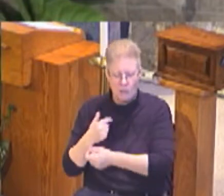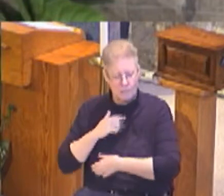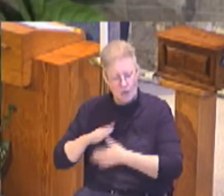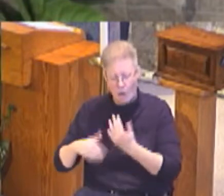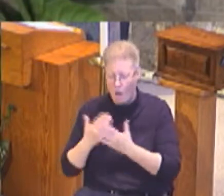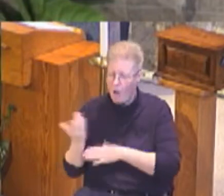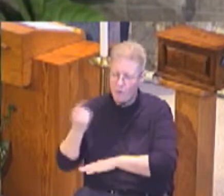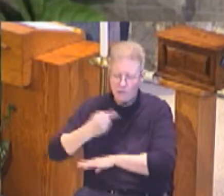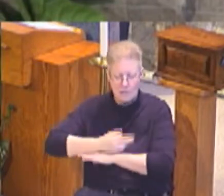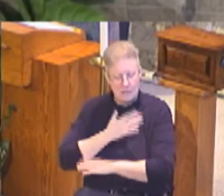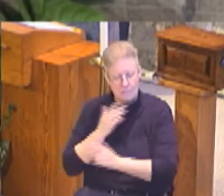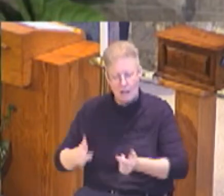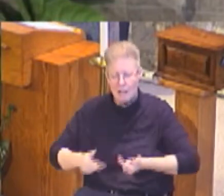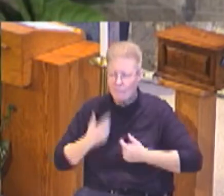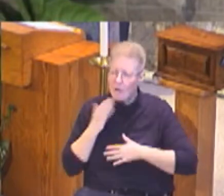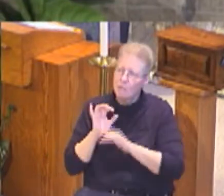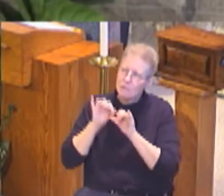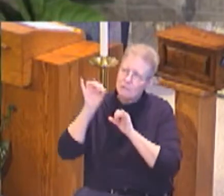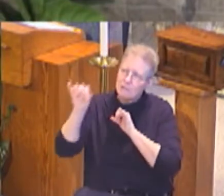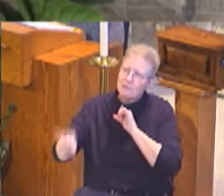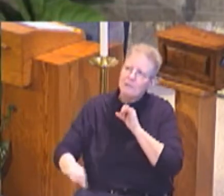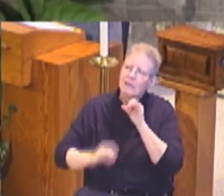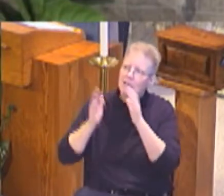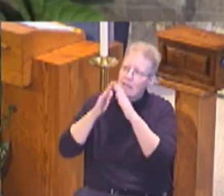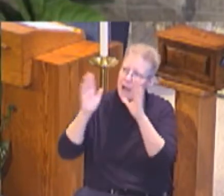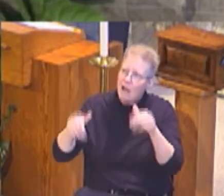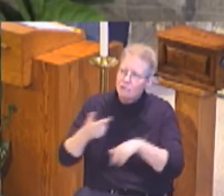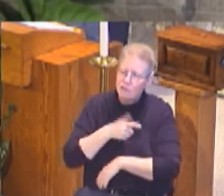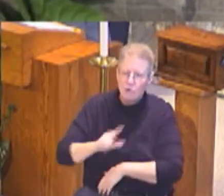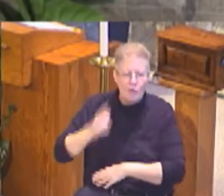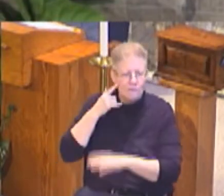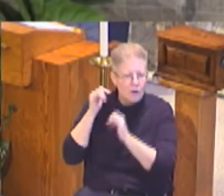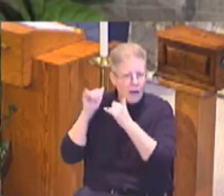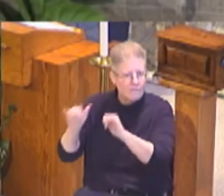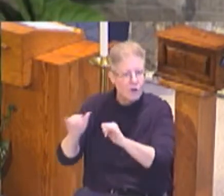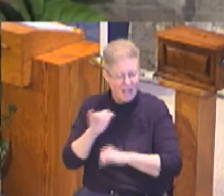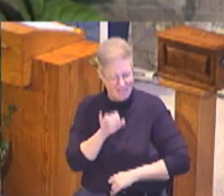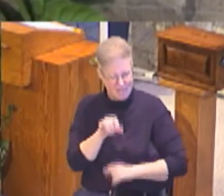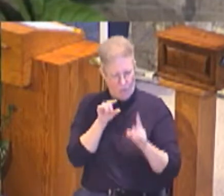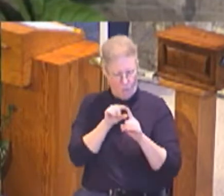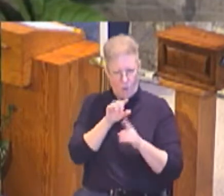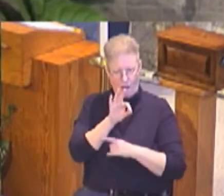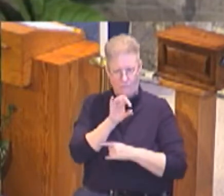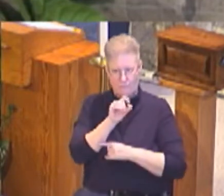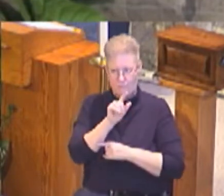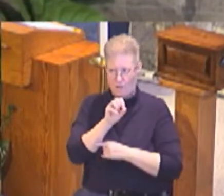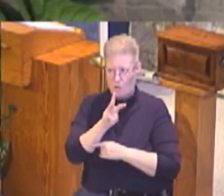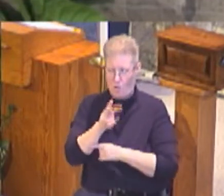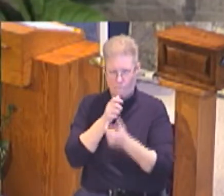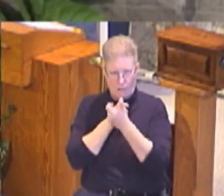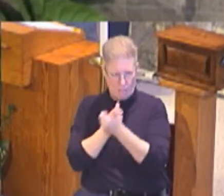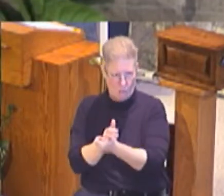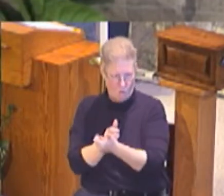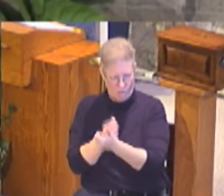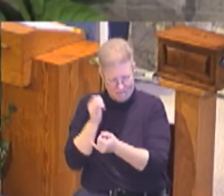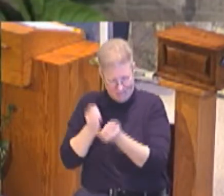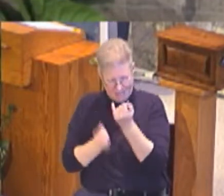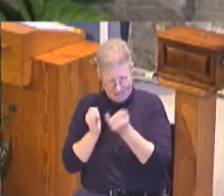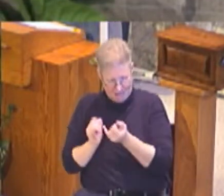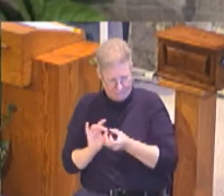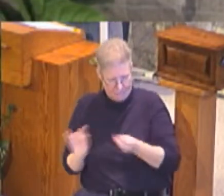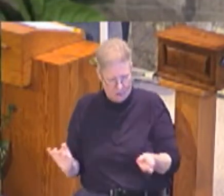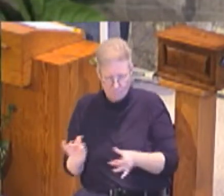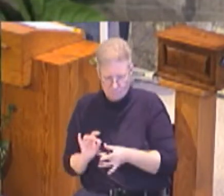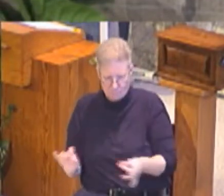in the house of the Lord forever. Dr. Errico said that word follow in that last phrase is not